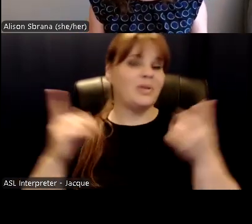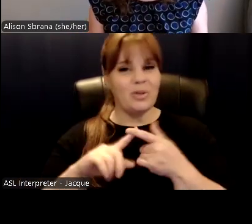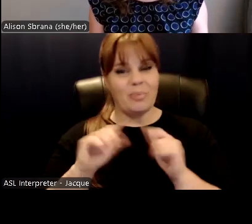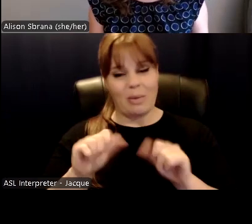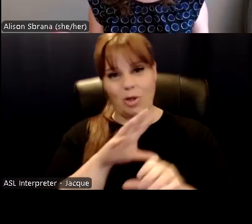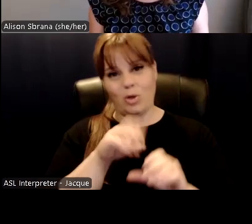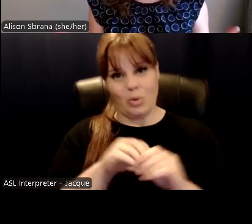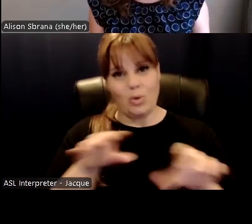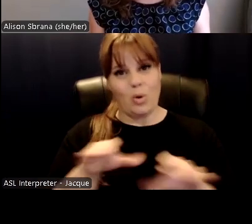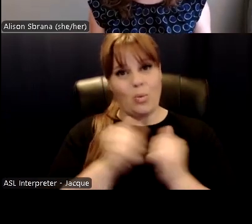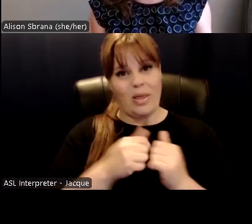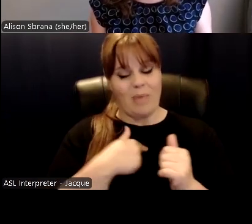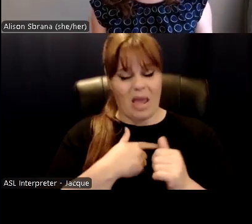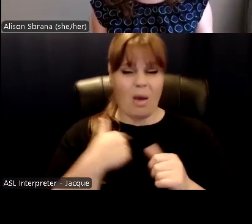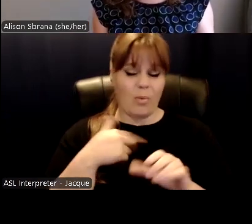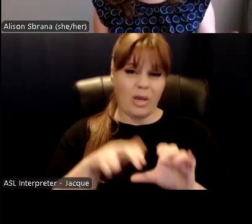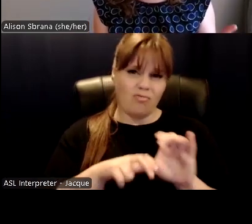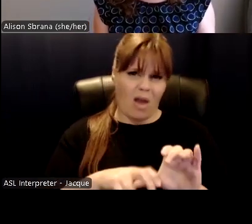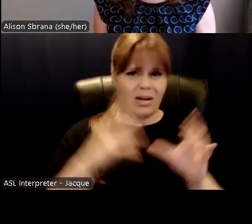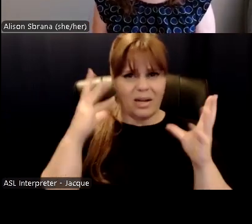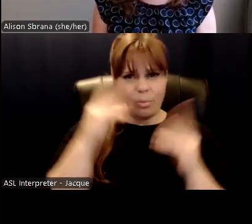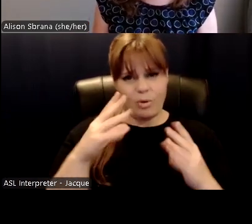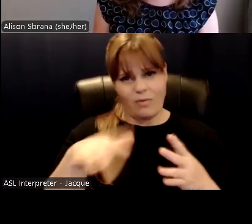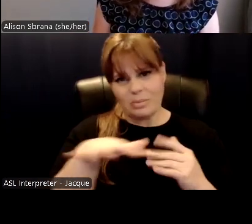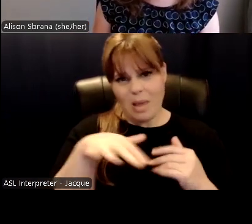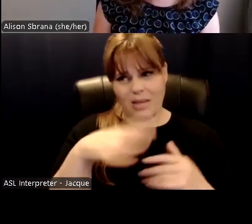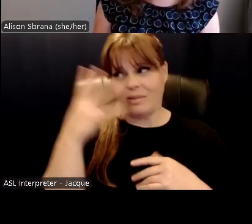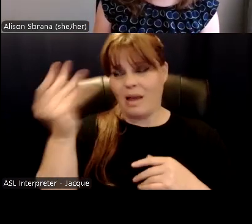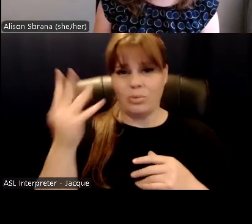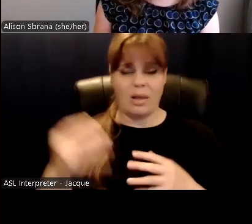we got to ride in a really beautiful space outside.